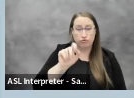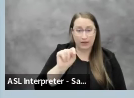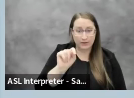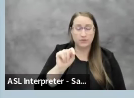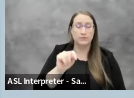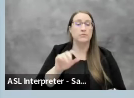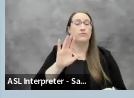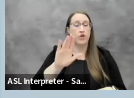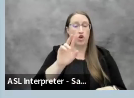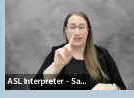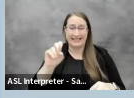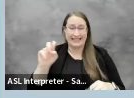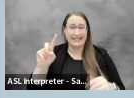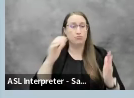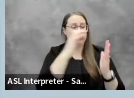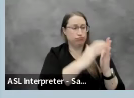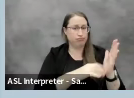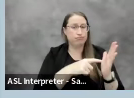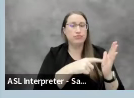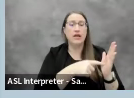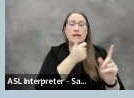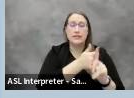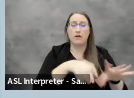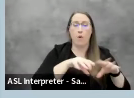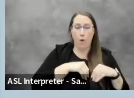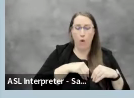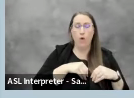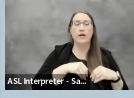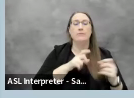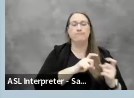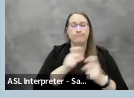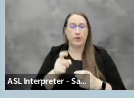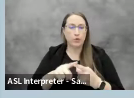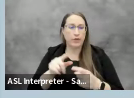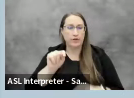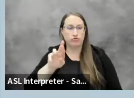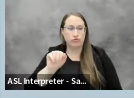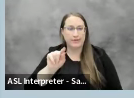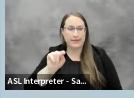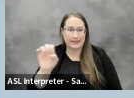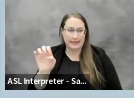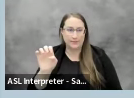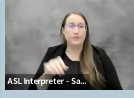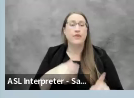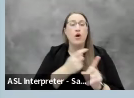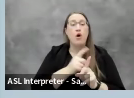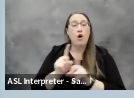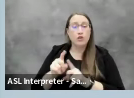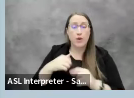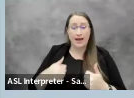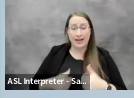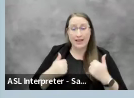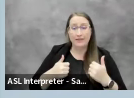deed reflects that she owns the home, trustee of her trust. She had a living beneficiary on her retirement account. She had a